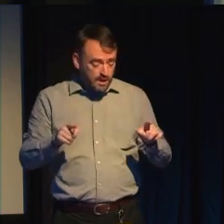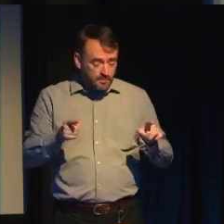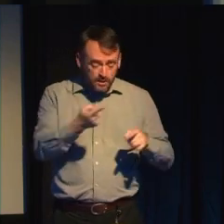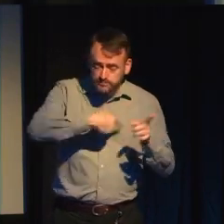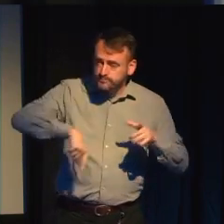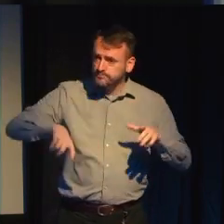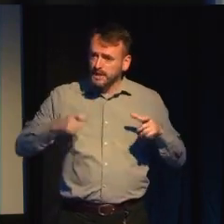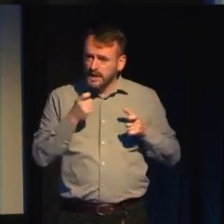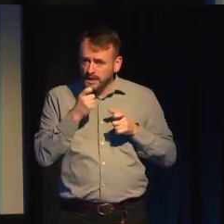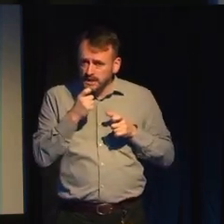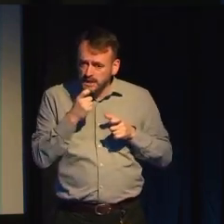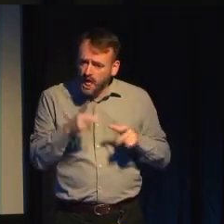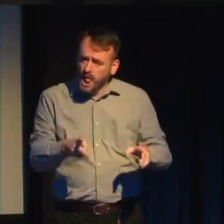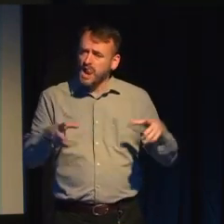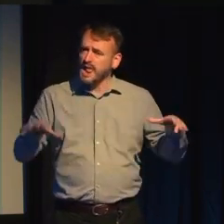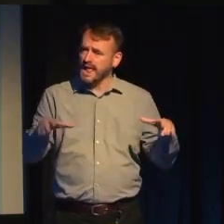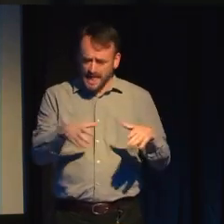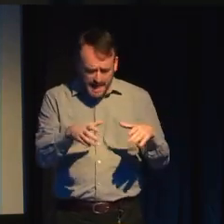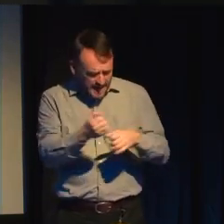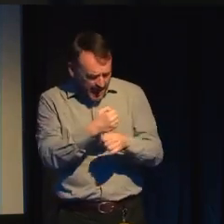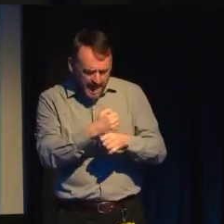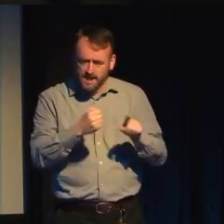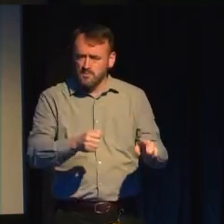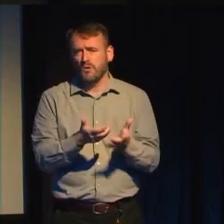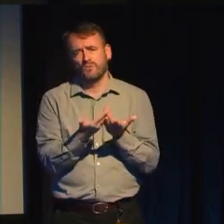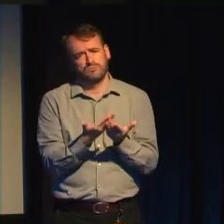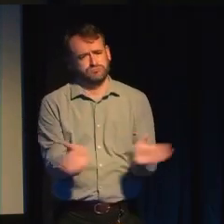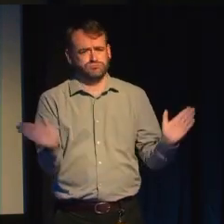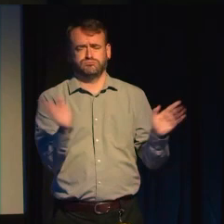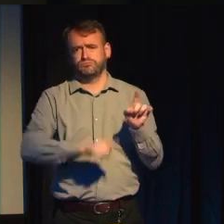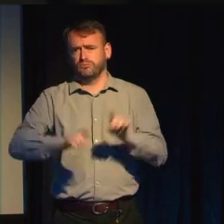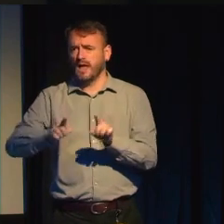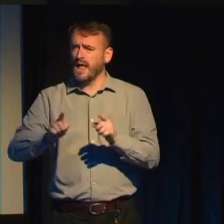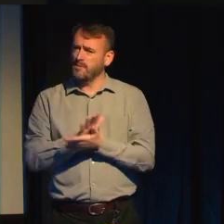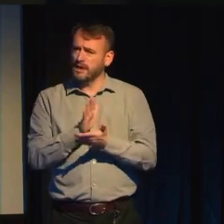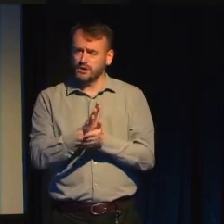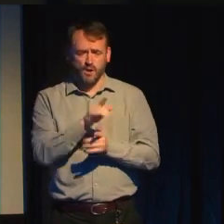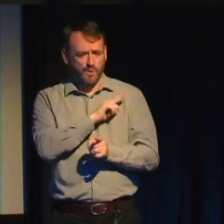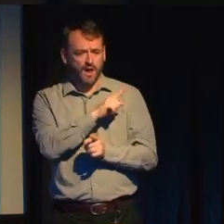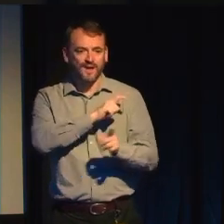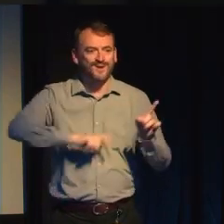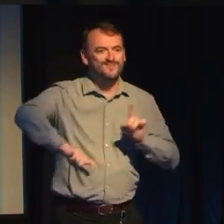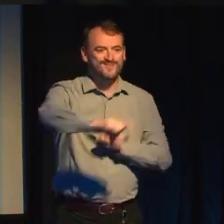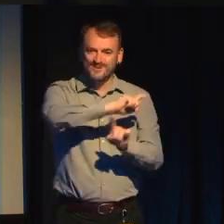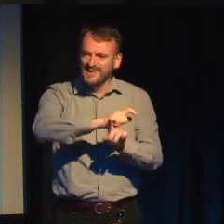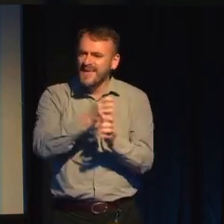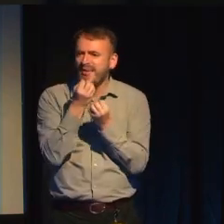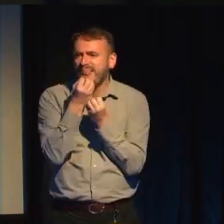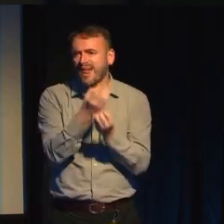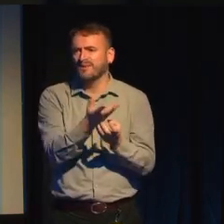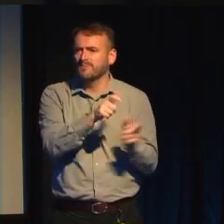pleasure to write games within, not least because the community is just such a lovely bunch of people. All of you are lovely